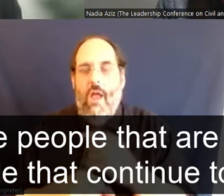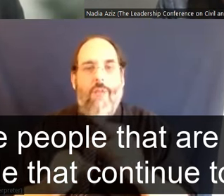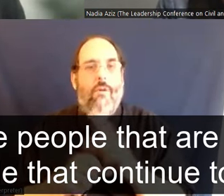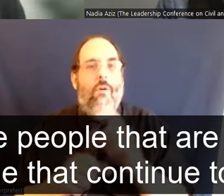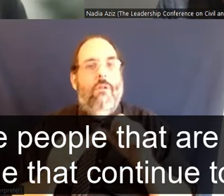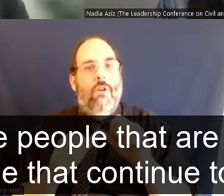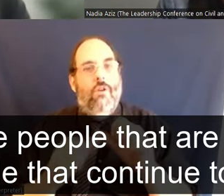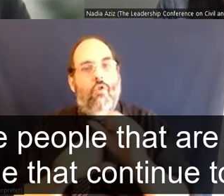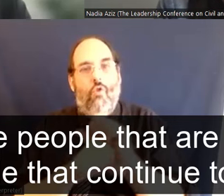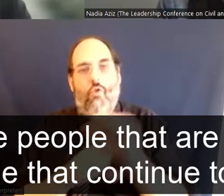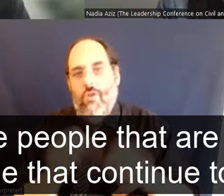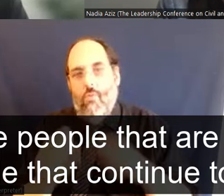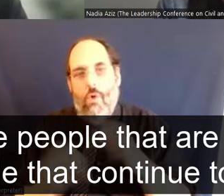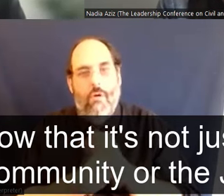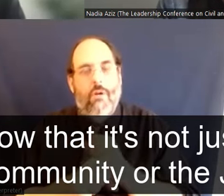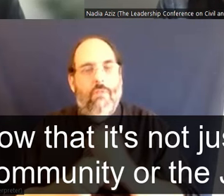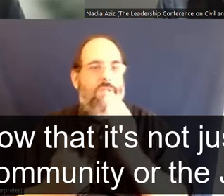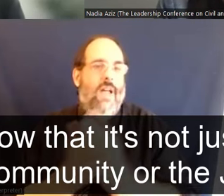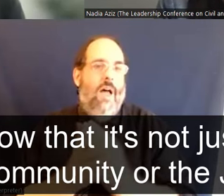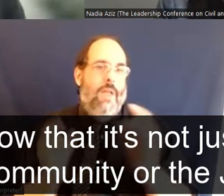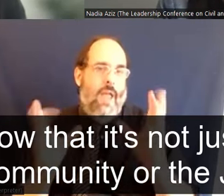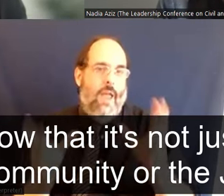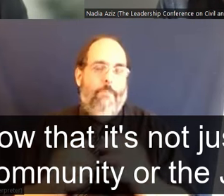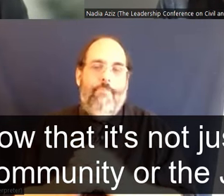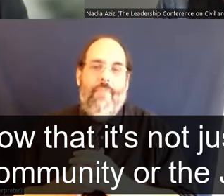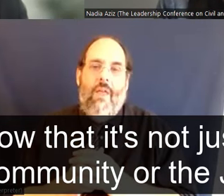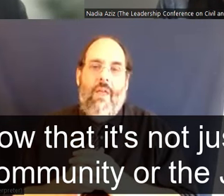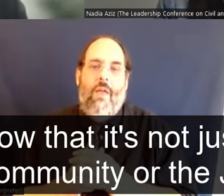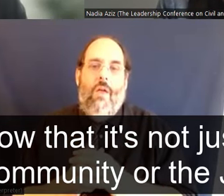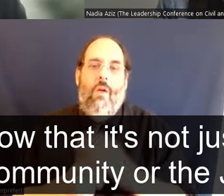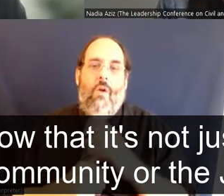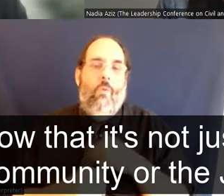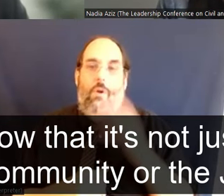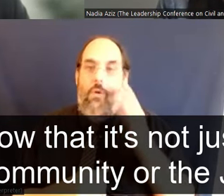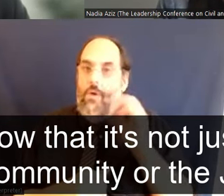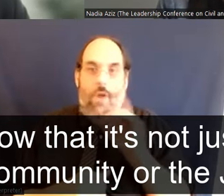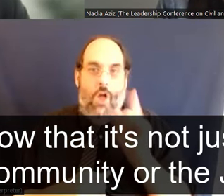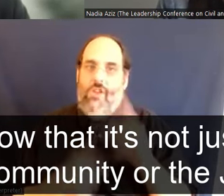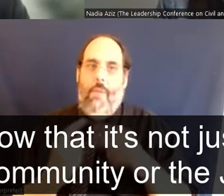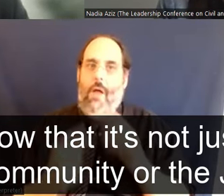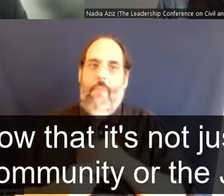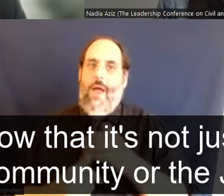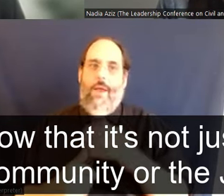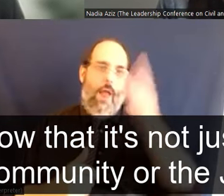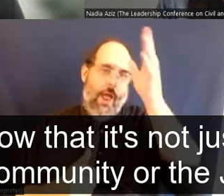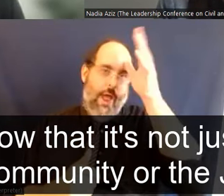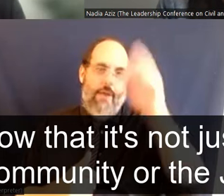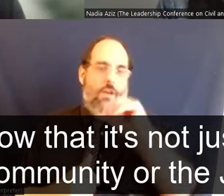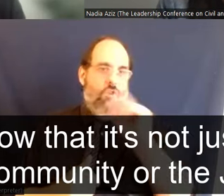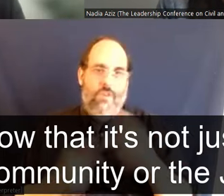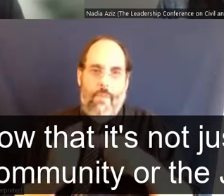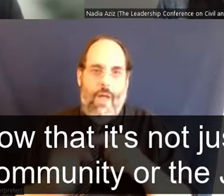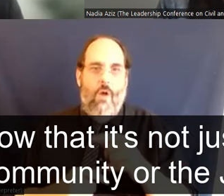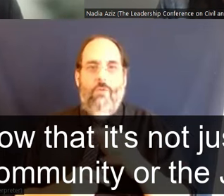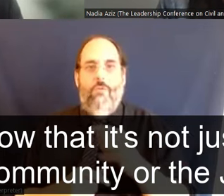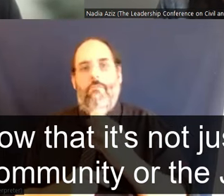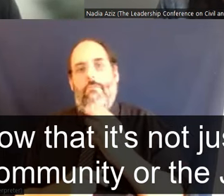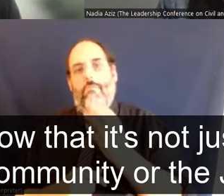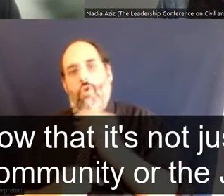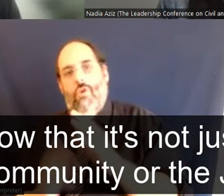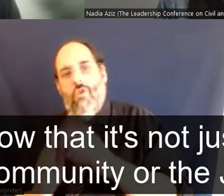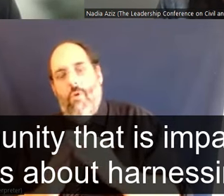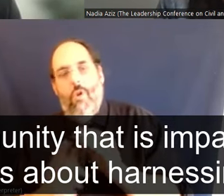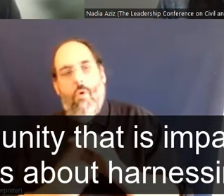work. As we do, we know that it's not just about my dad or the Sikh community or the Jewish community